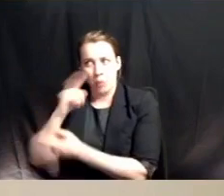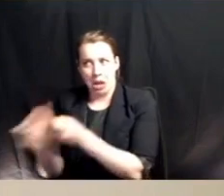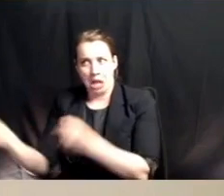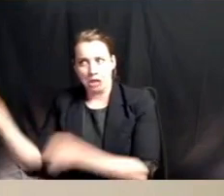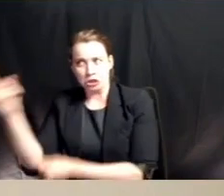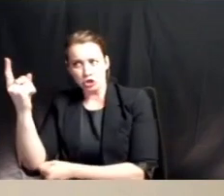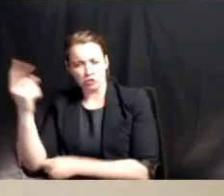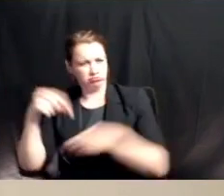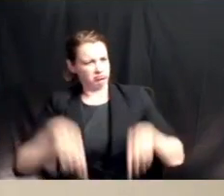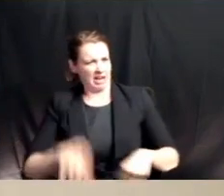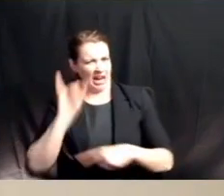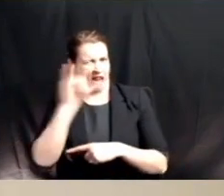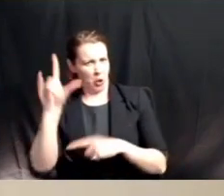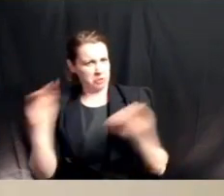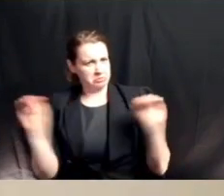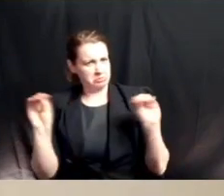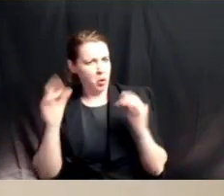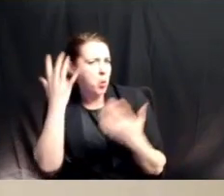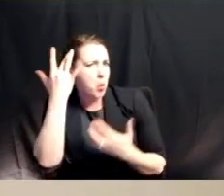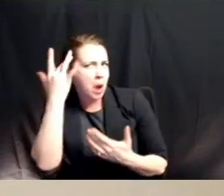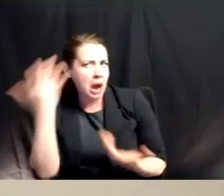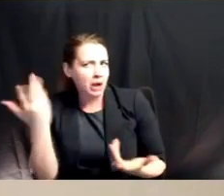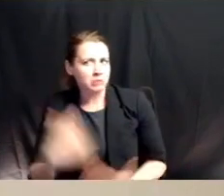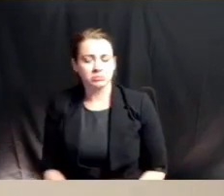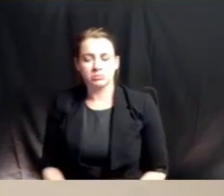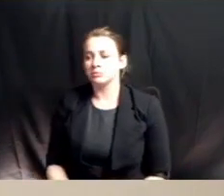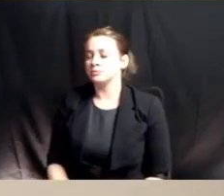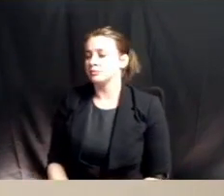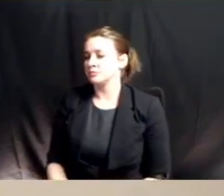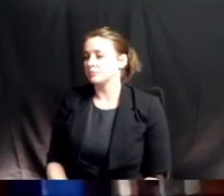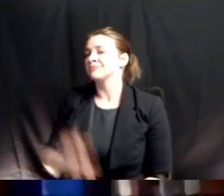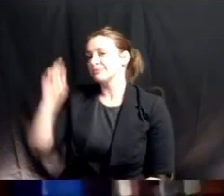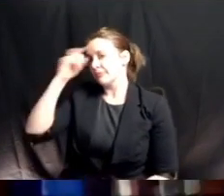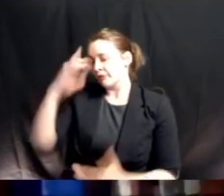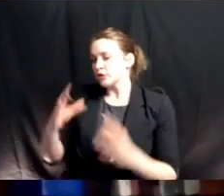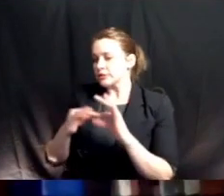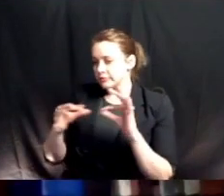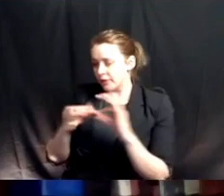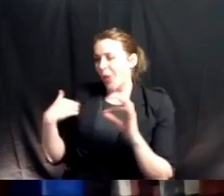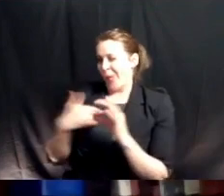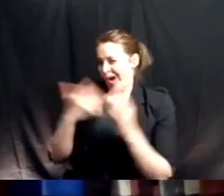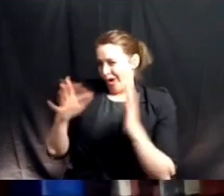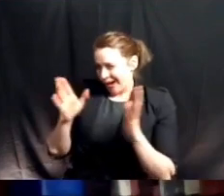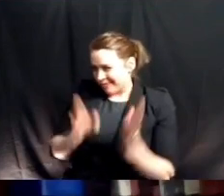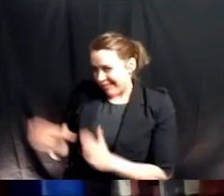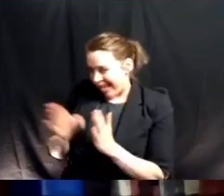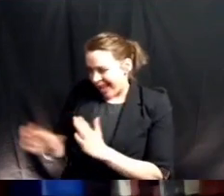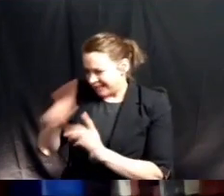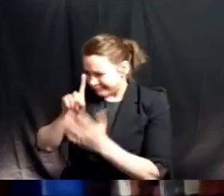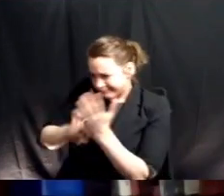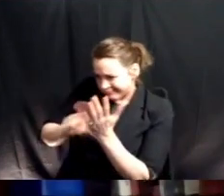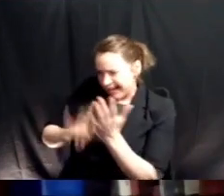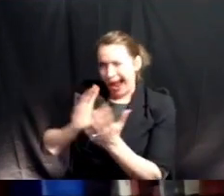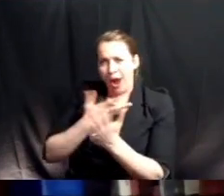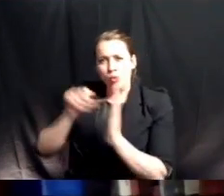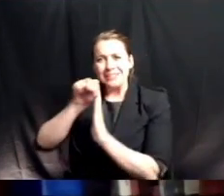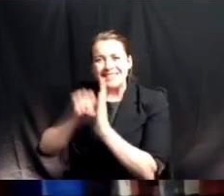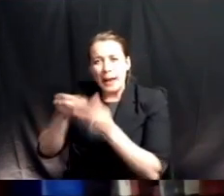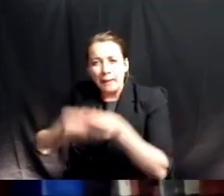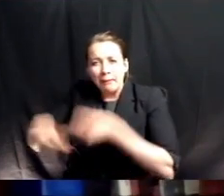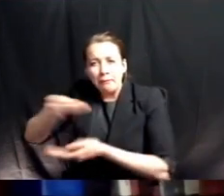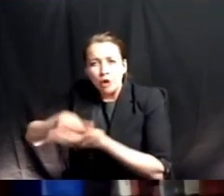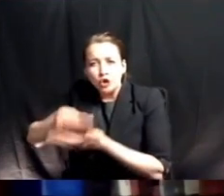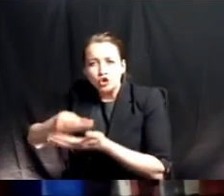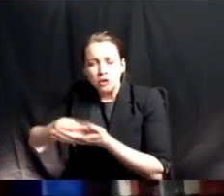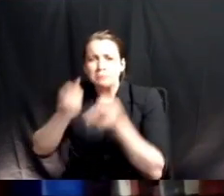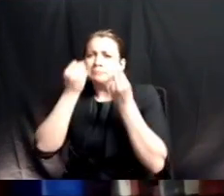Well, there's going to be work on the state budget that's done. There's already been a lot of work by the working groups in Springfield, or